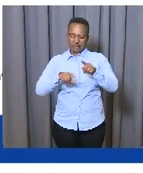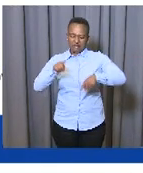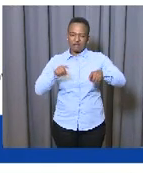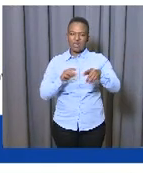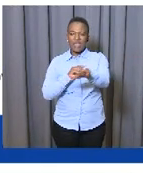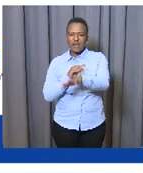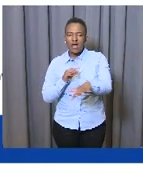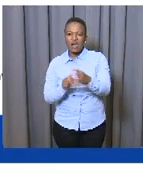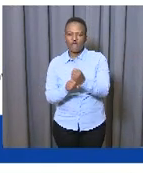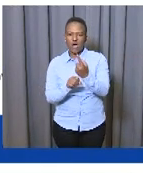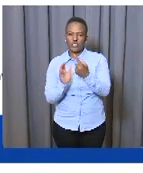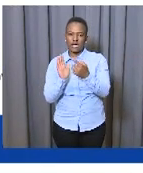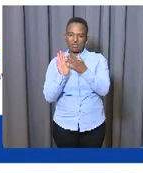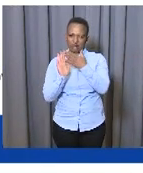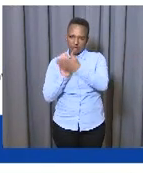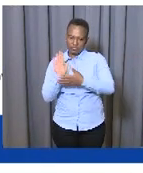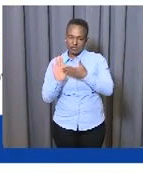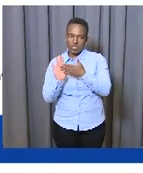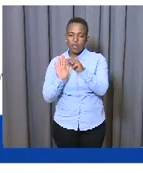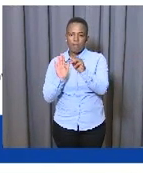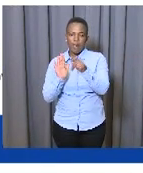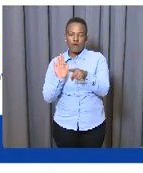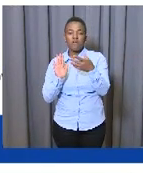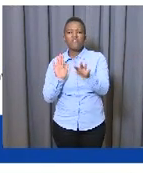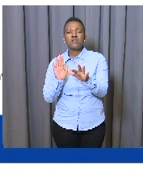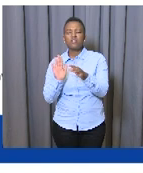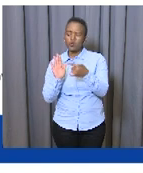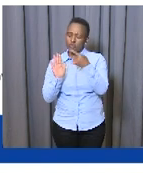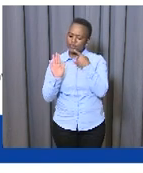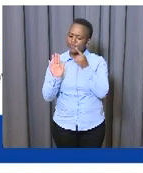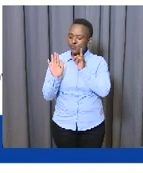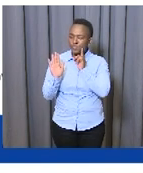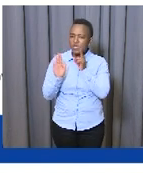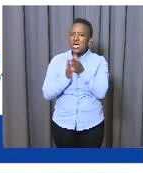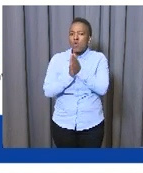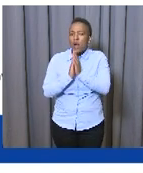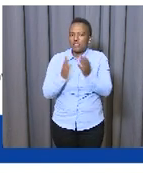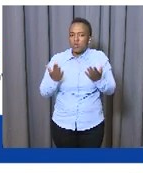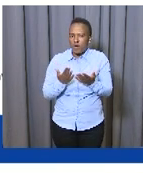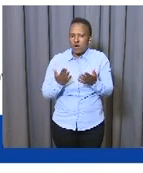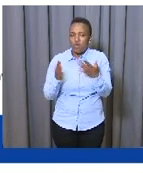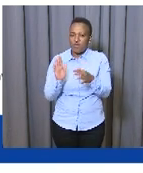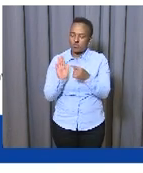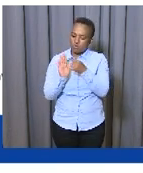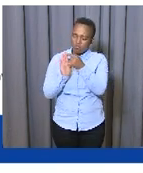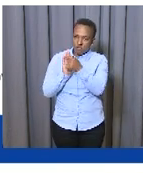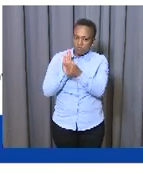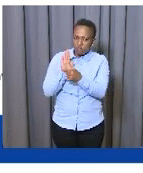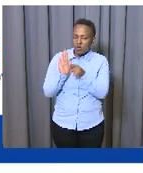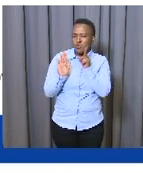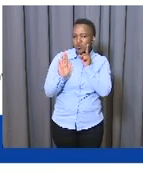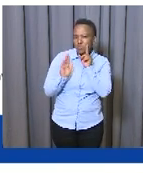Gauteng. This is already mapped. We look at the request. We have mapped that on our heat map